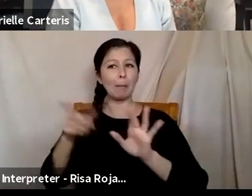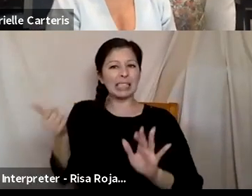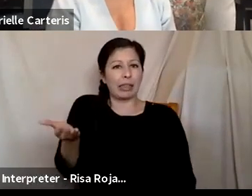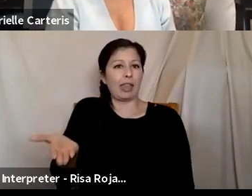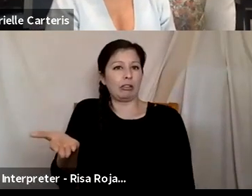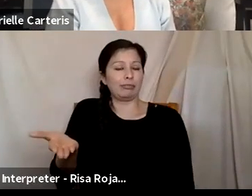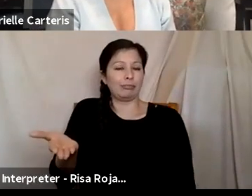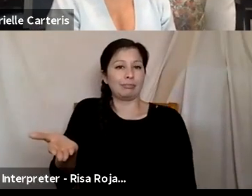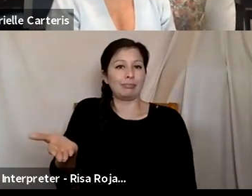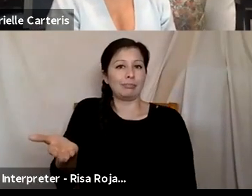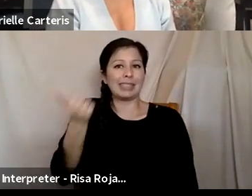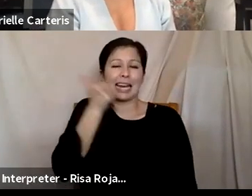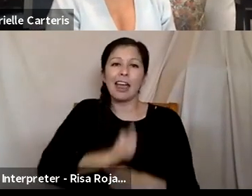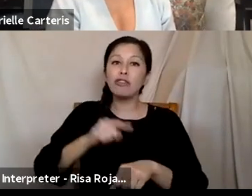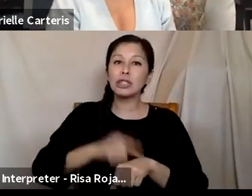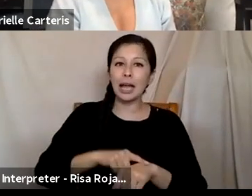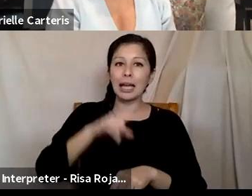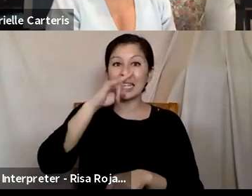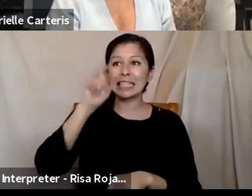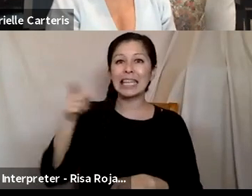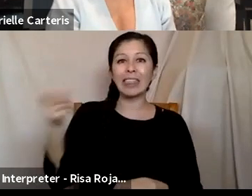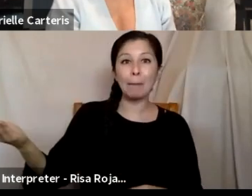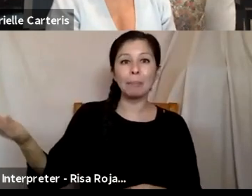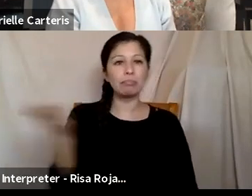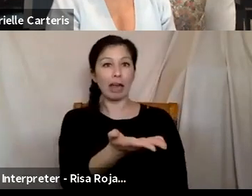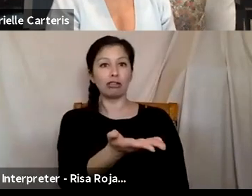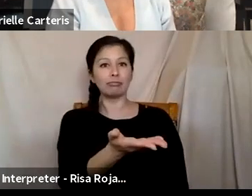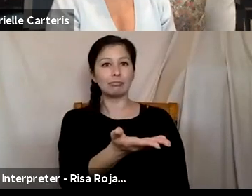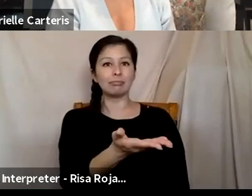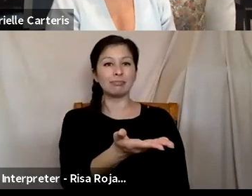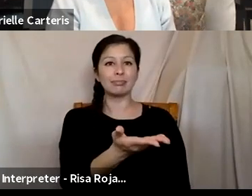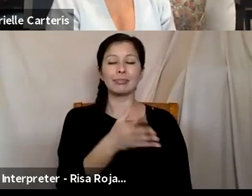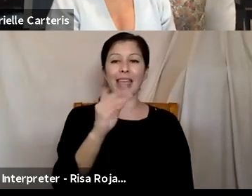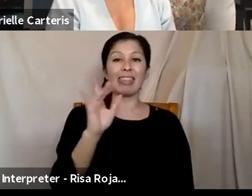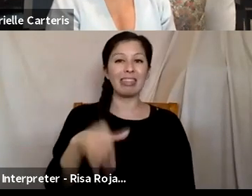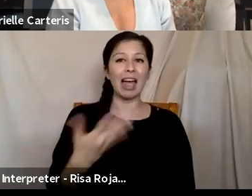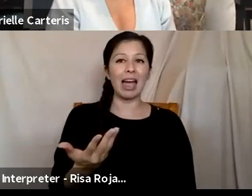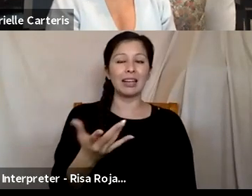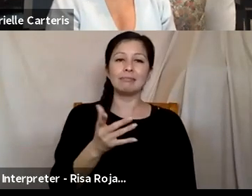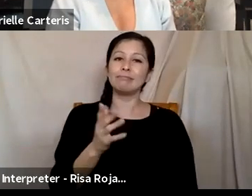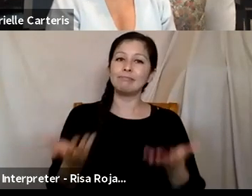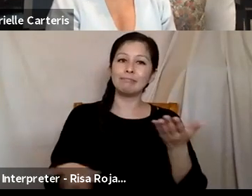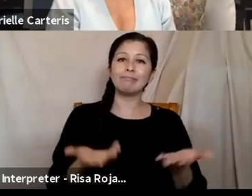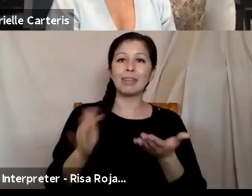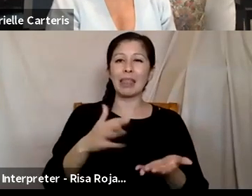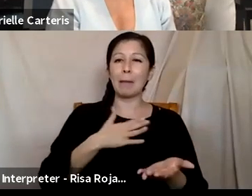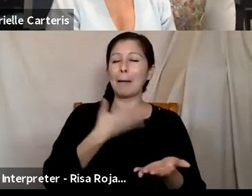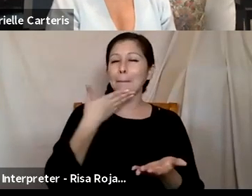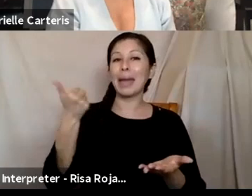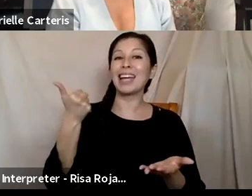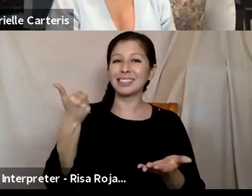present every time their kid needs them. Yeah. And that sort of is my